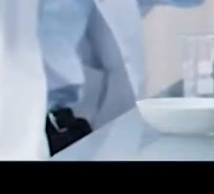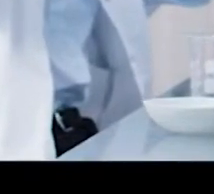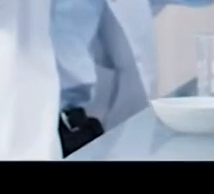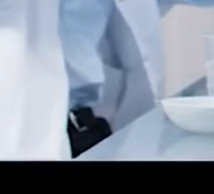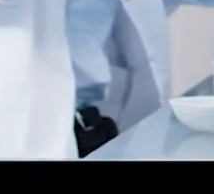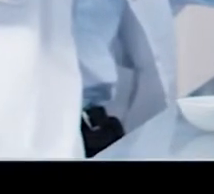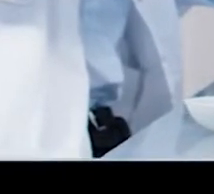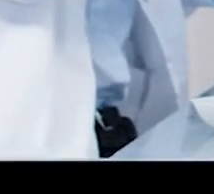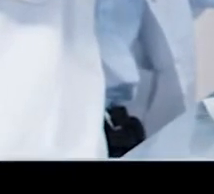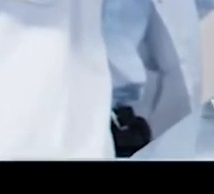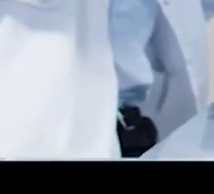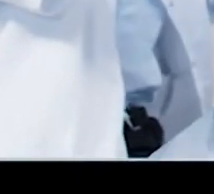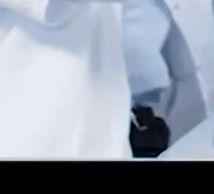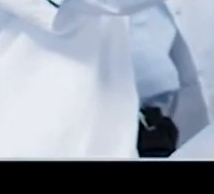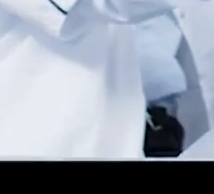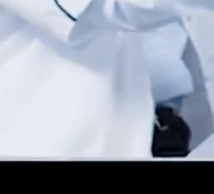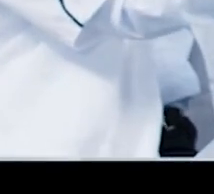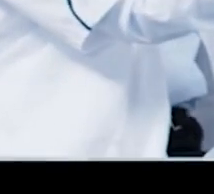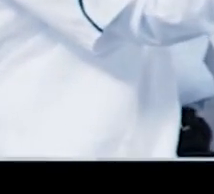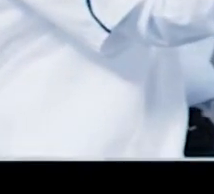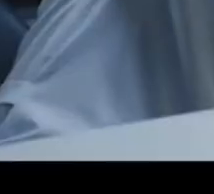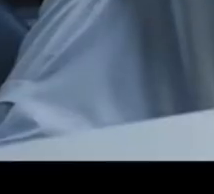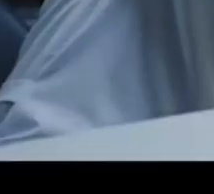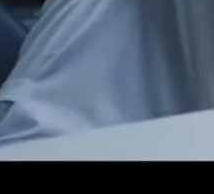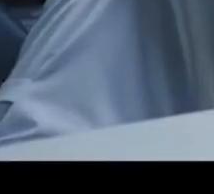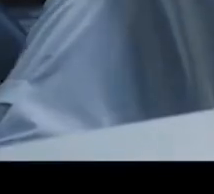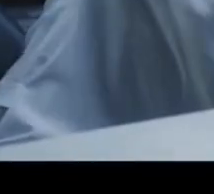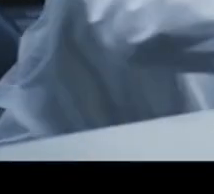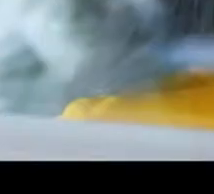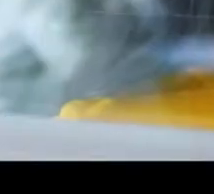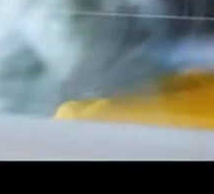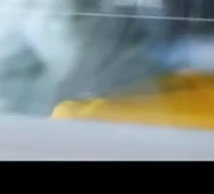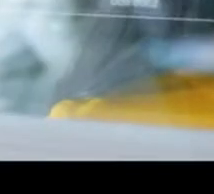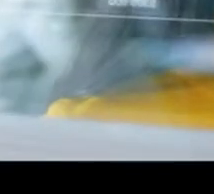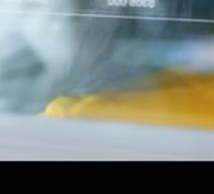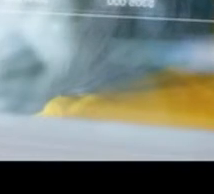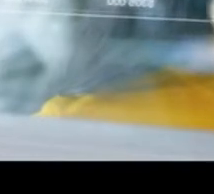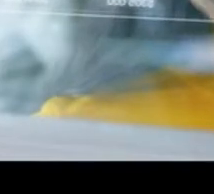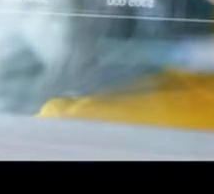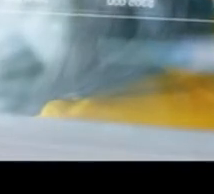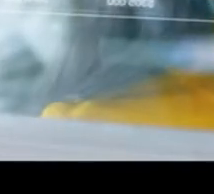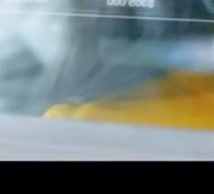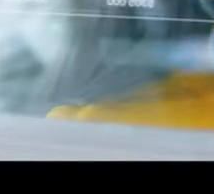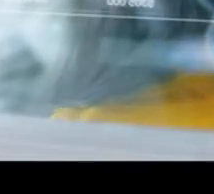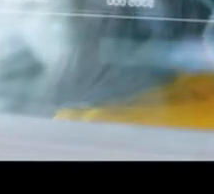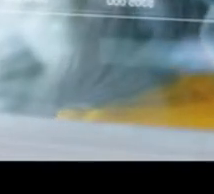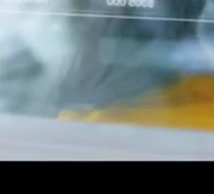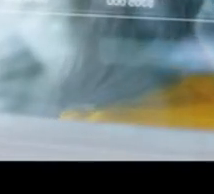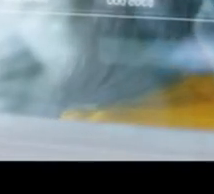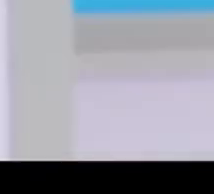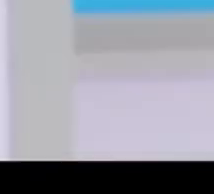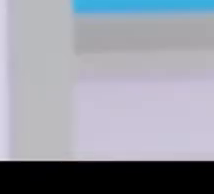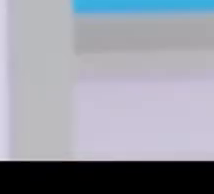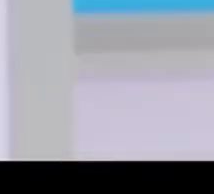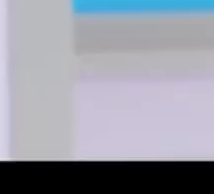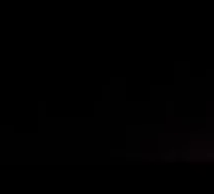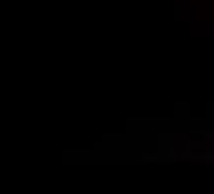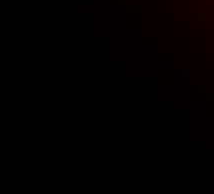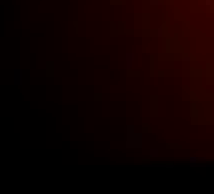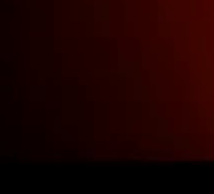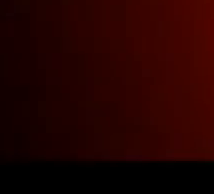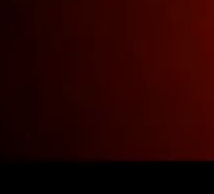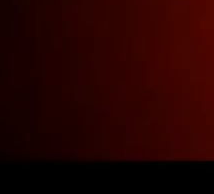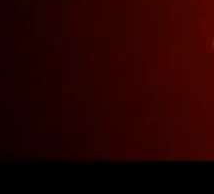and doctors that we have at Great HealthWorks for Turmeric XL, we have data on that specific dose, and it's far